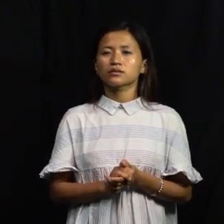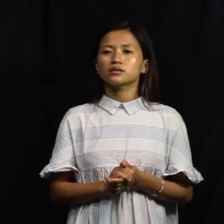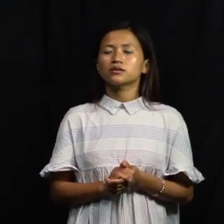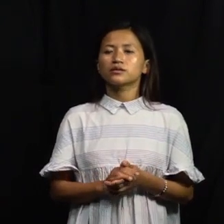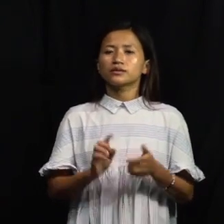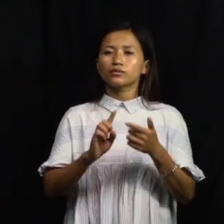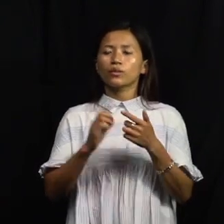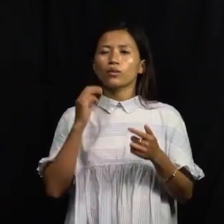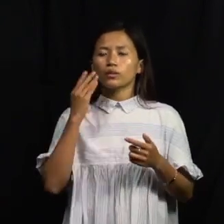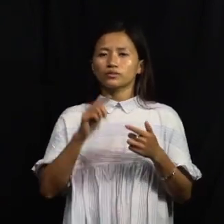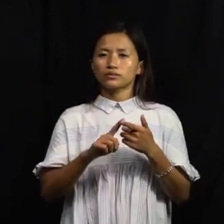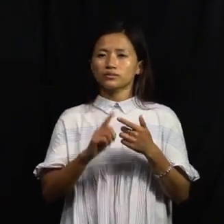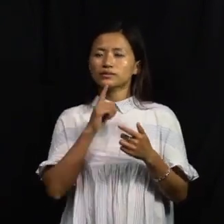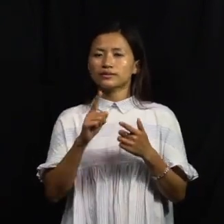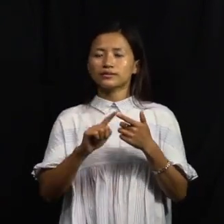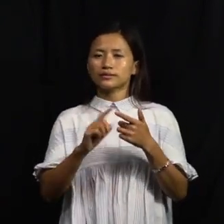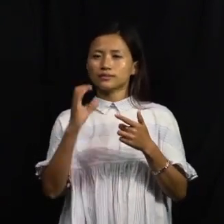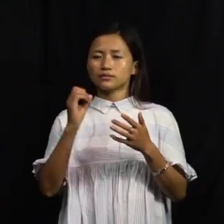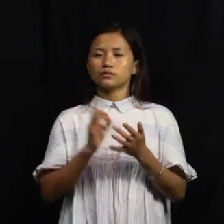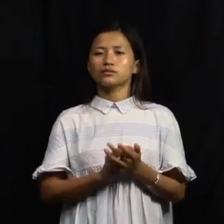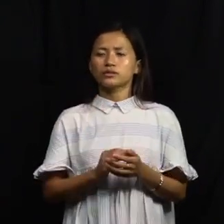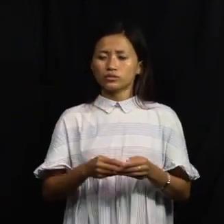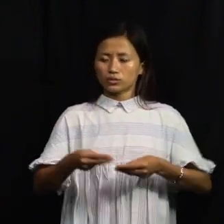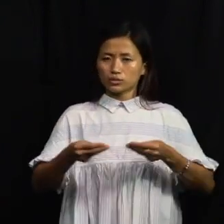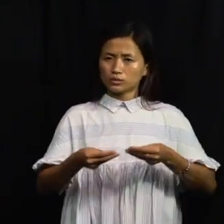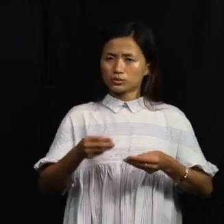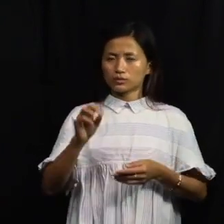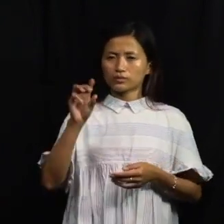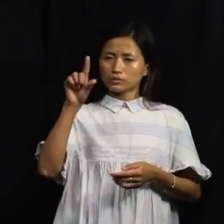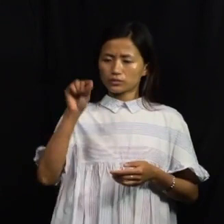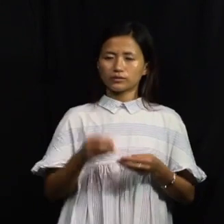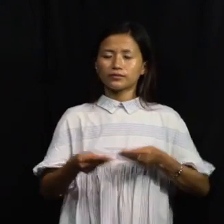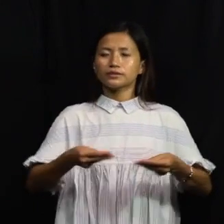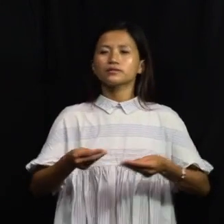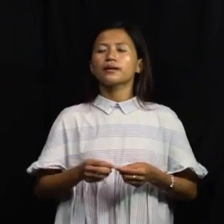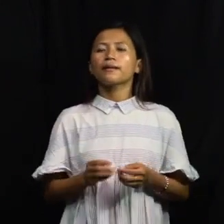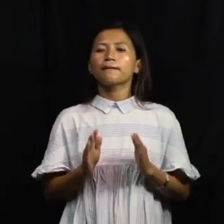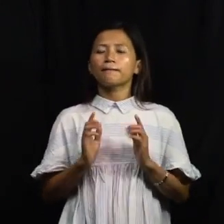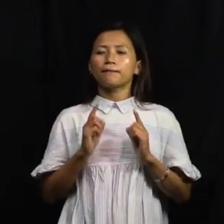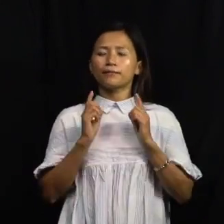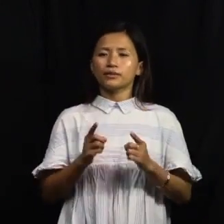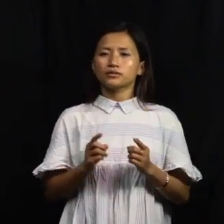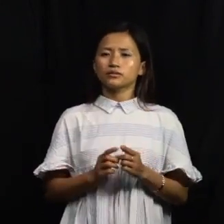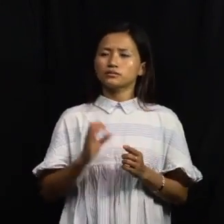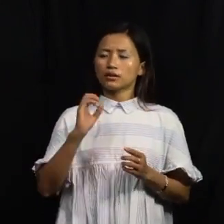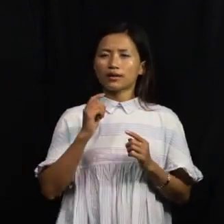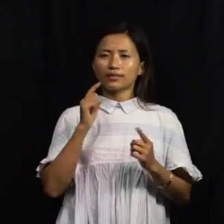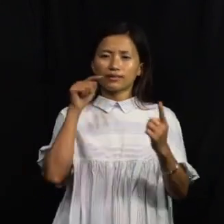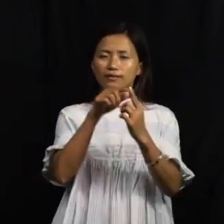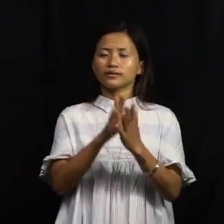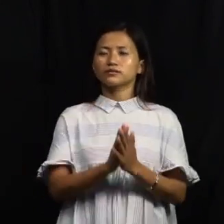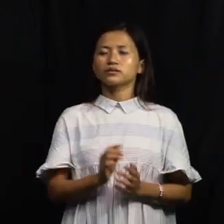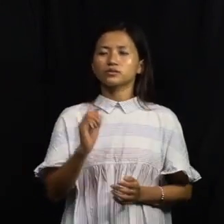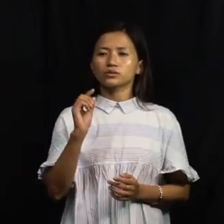say economics, then it is to do with the business, right? Or after attending school and college, you will